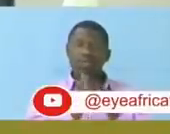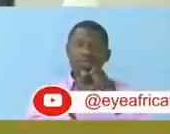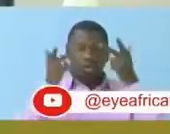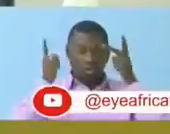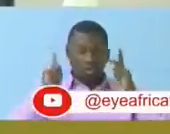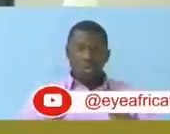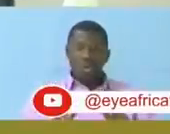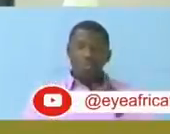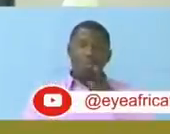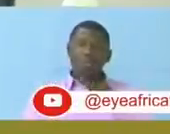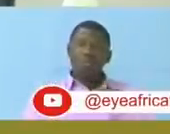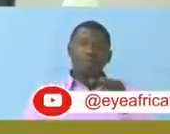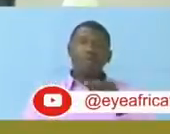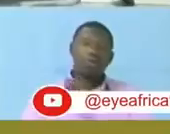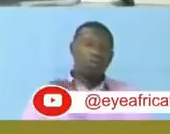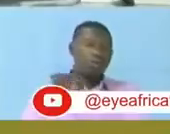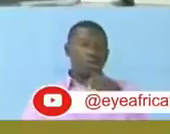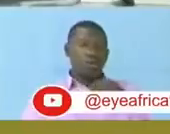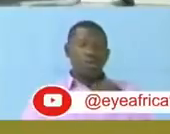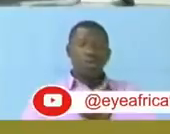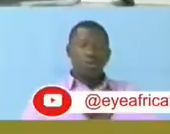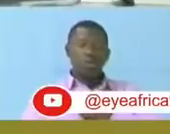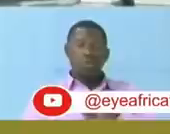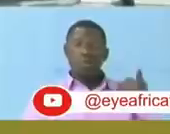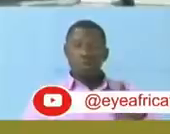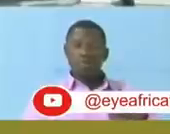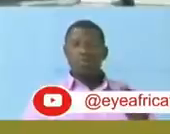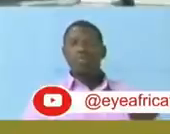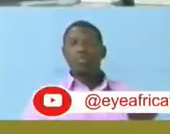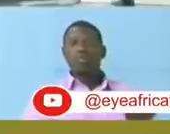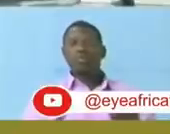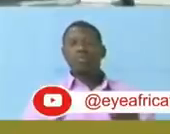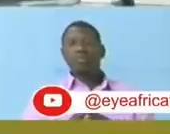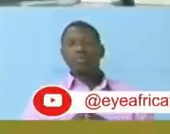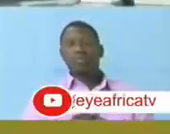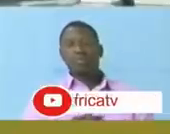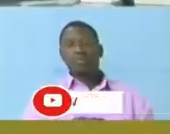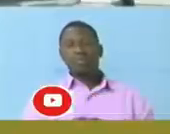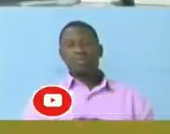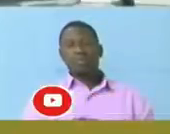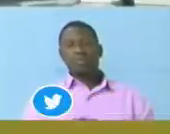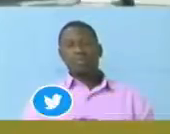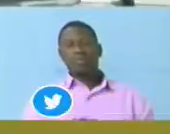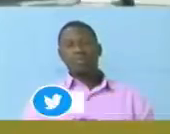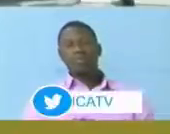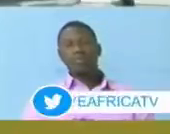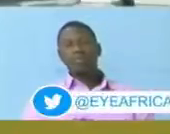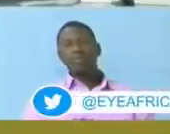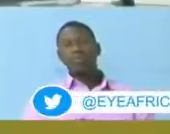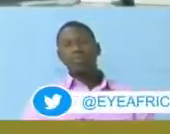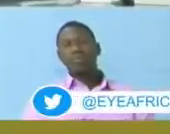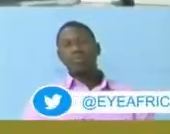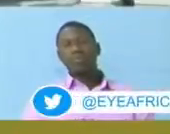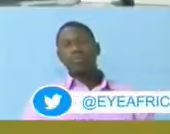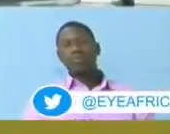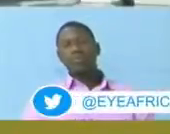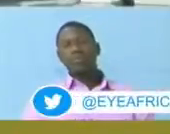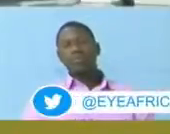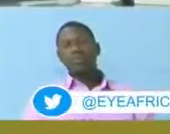ol ñinké la ko kisi kisi ana manke ñinté pour lo wala karo kamadon bari ida fa wala do ku dalla e tango